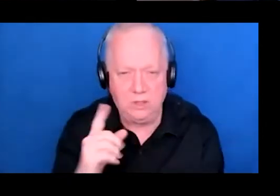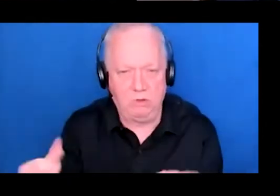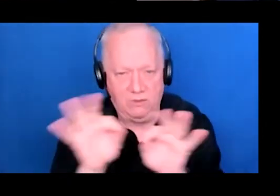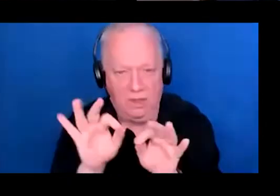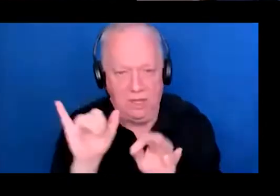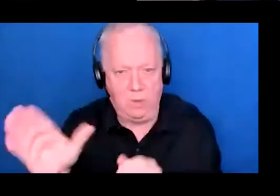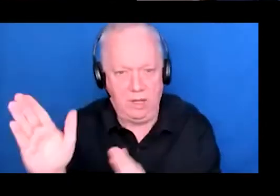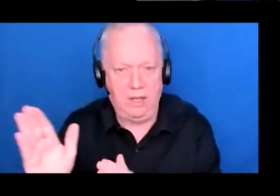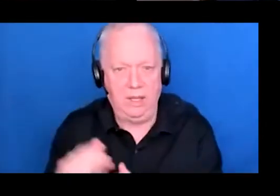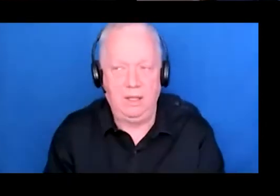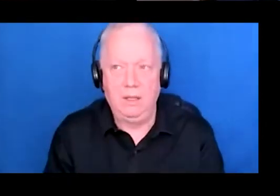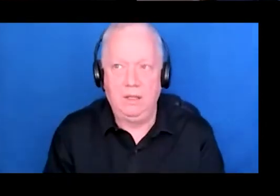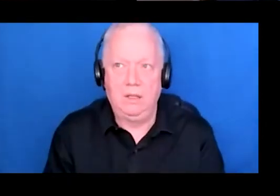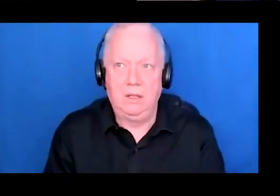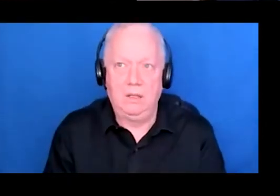And so,